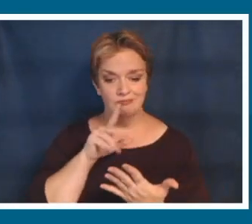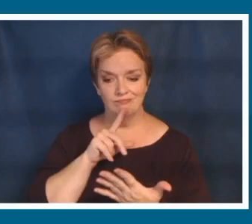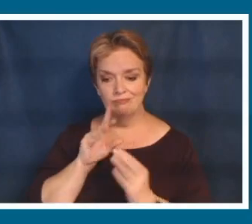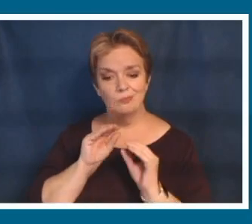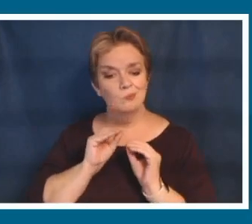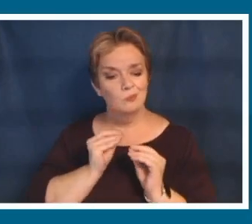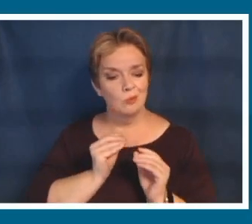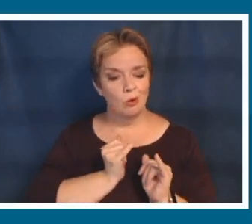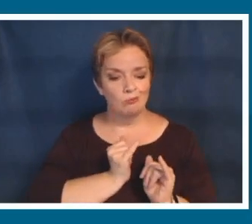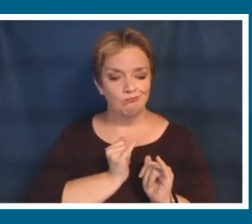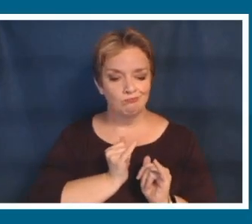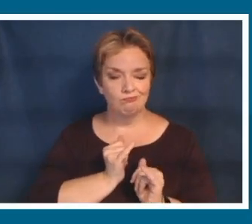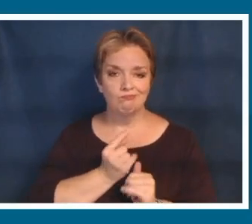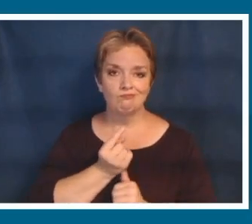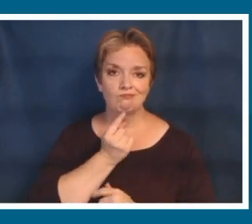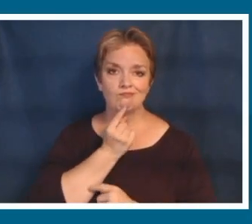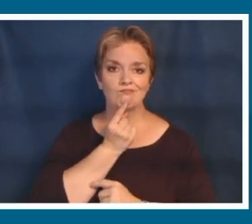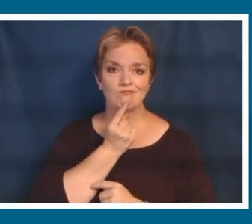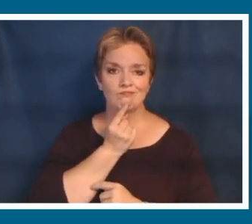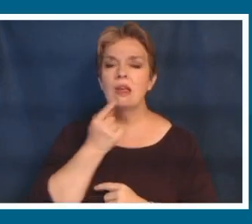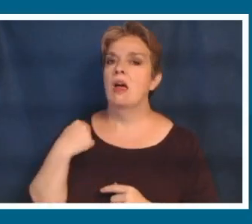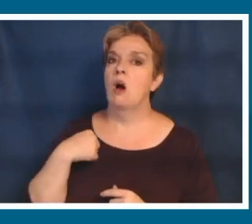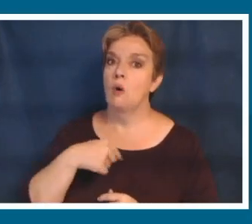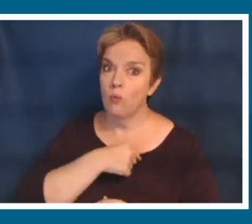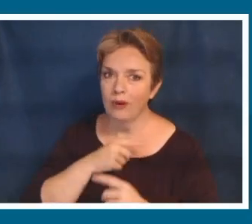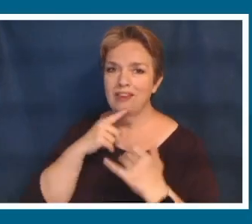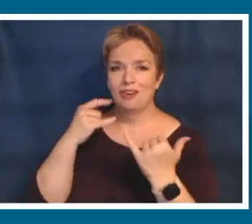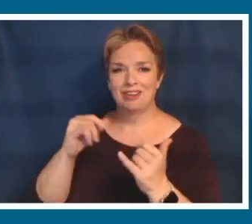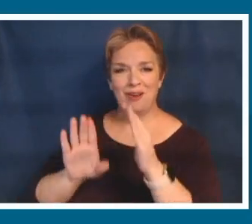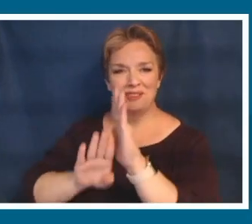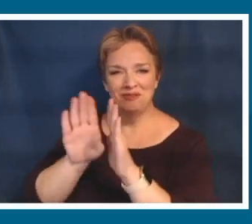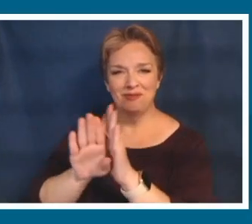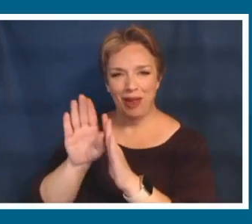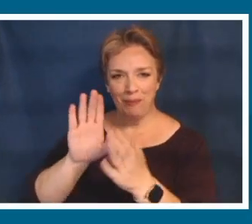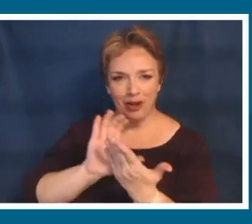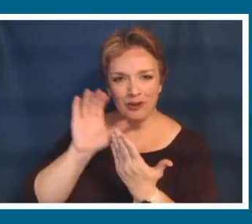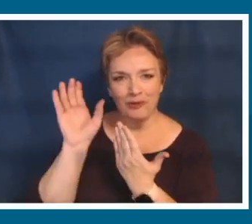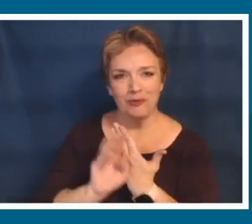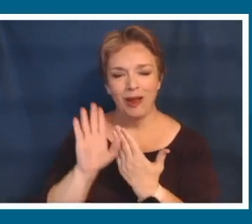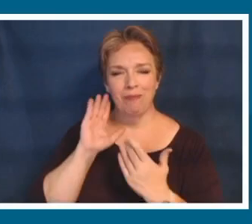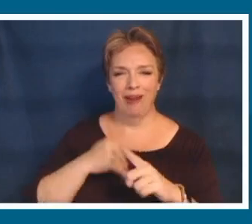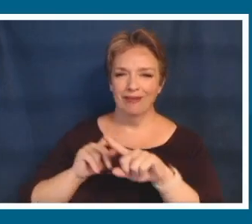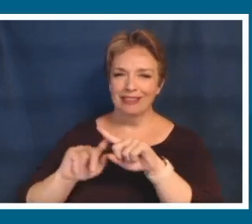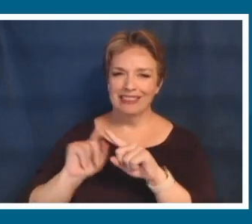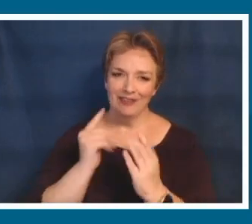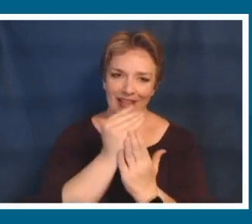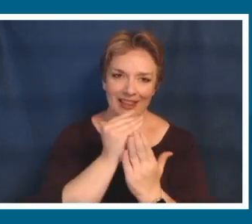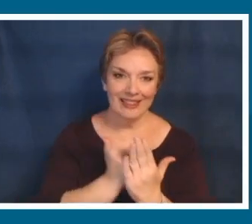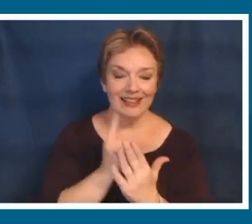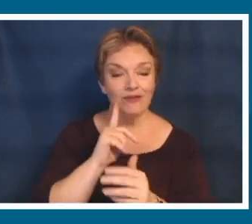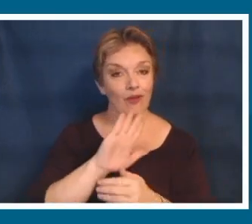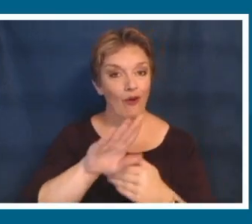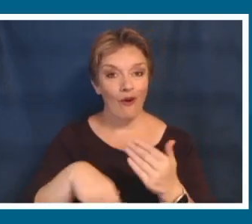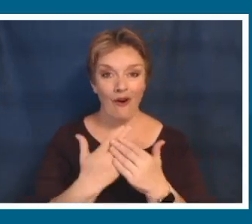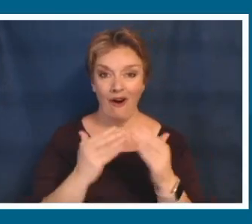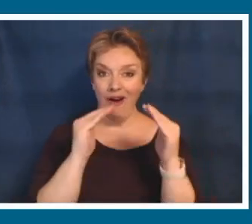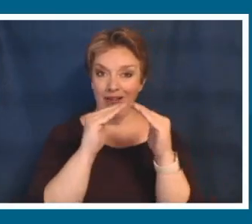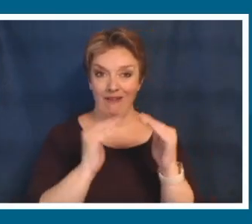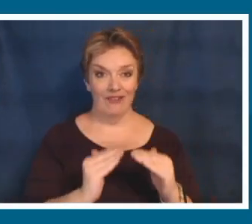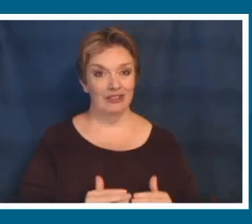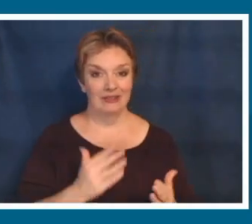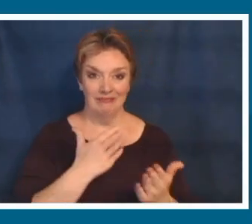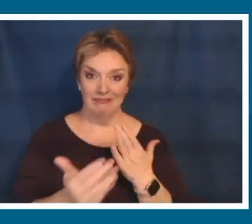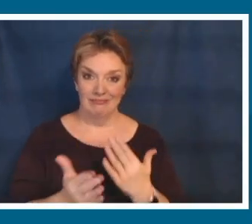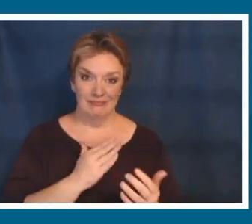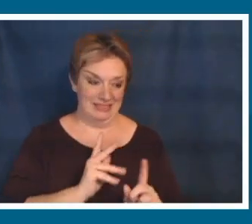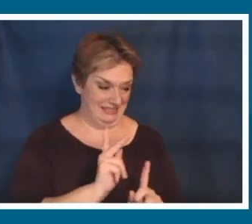with a library support, a curriculum that will have groups of lessons for every level from kindergarten through 12th grade.